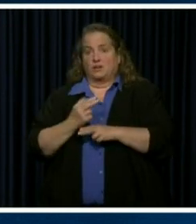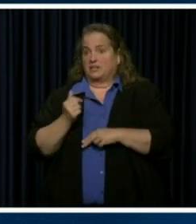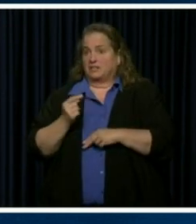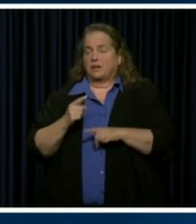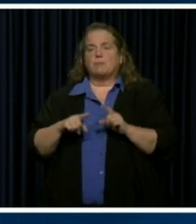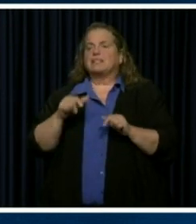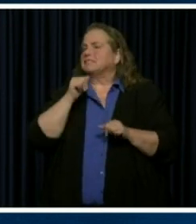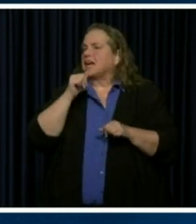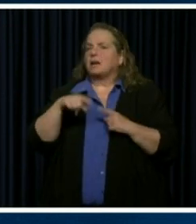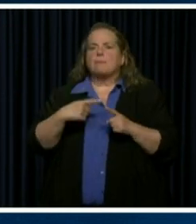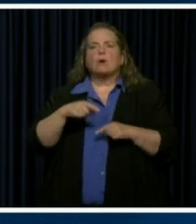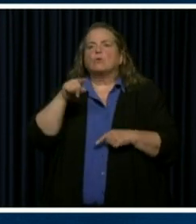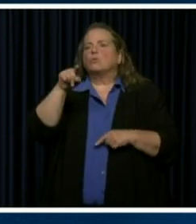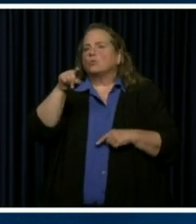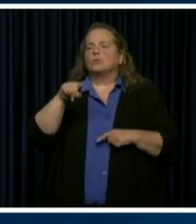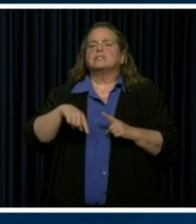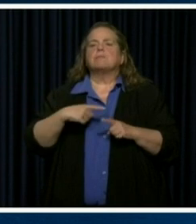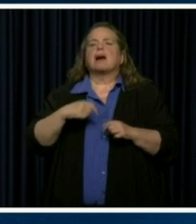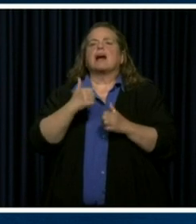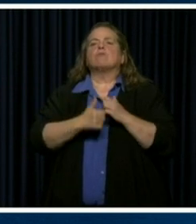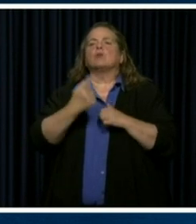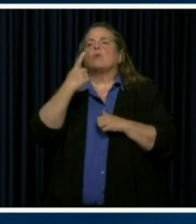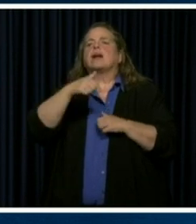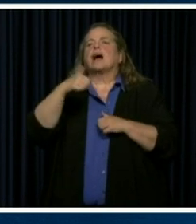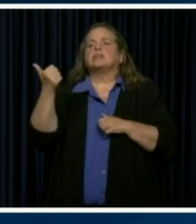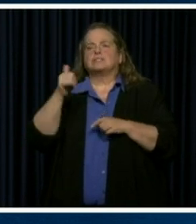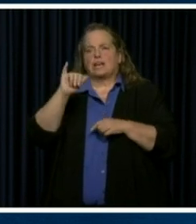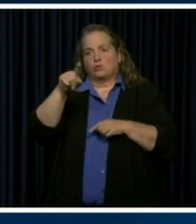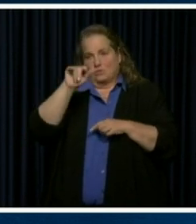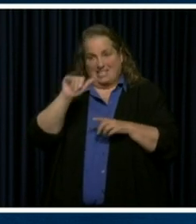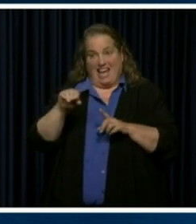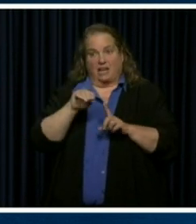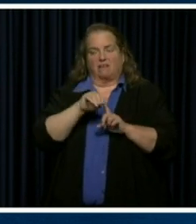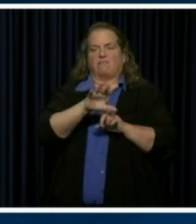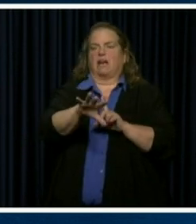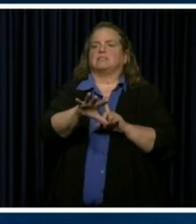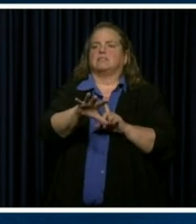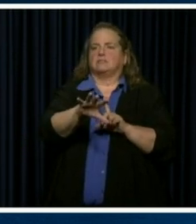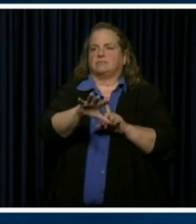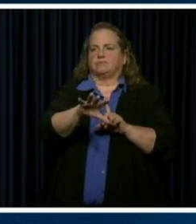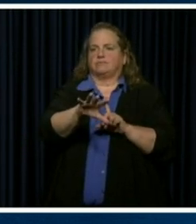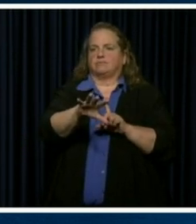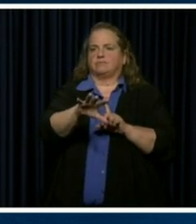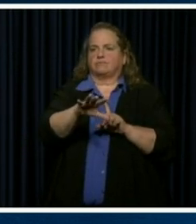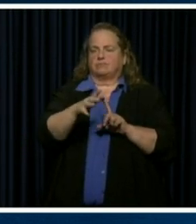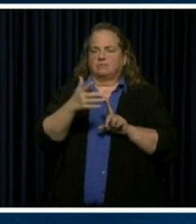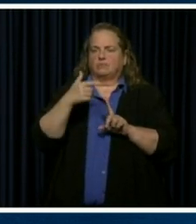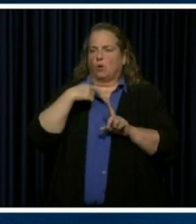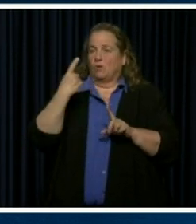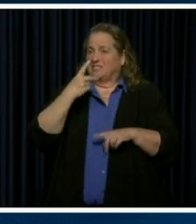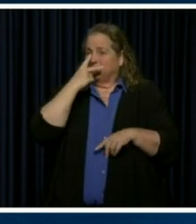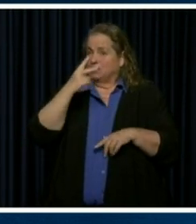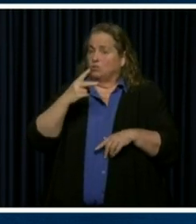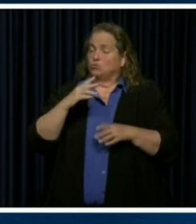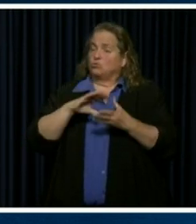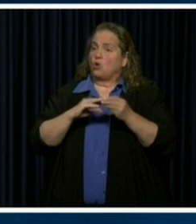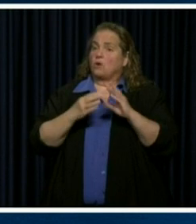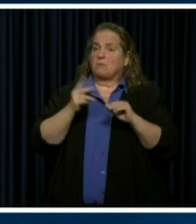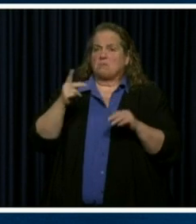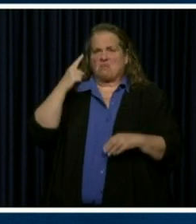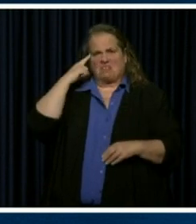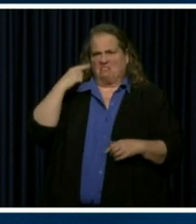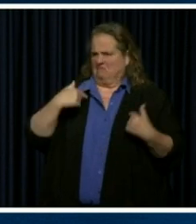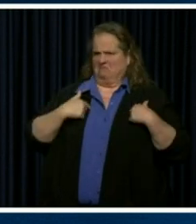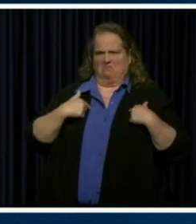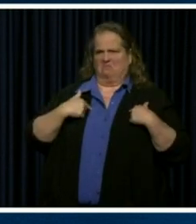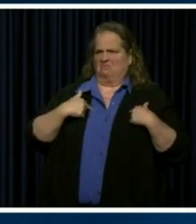it's not about you. It's about everybody else that you could be infecting. And we always see the stories about people who don't think they'll